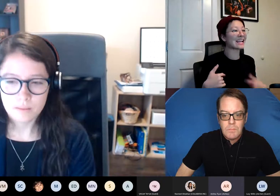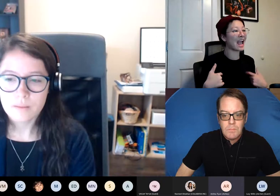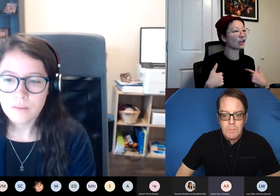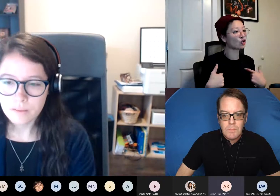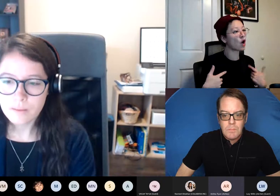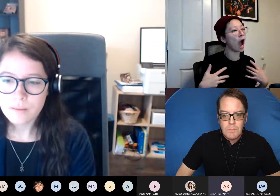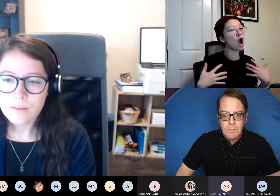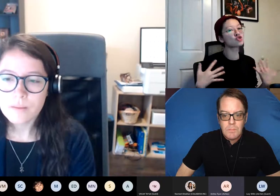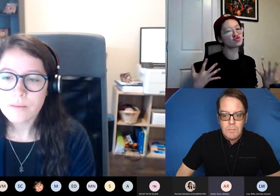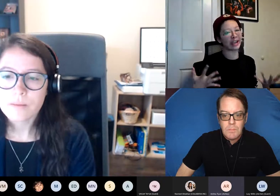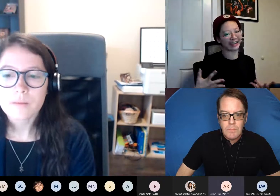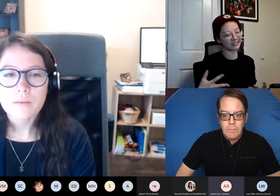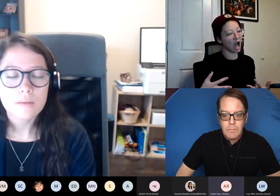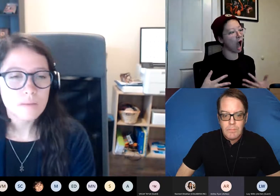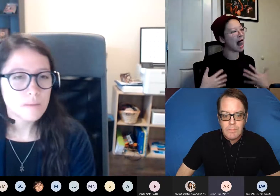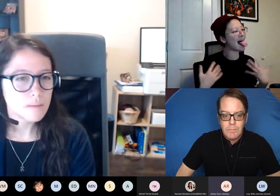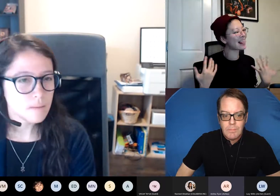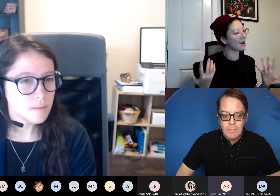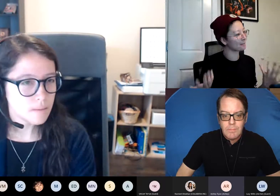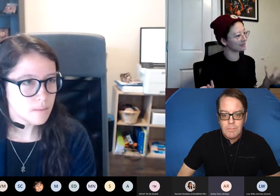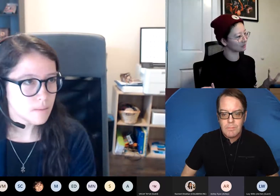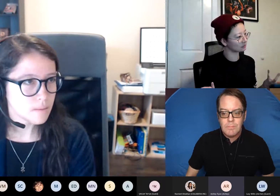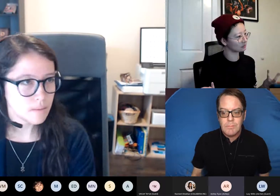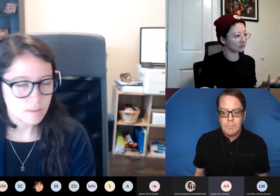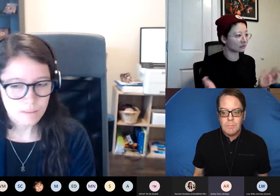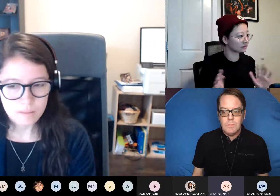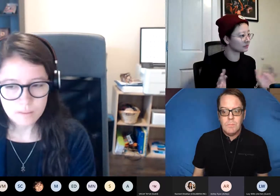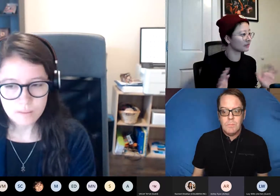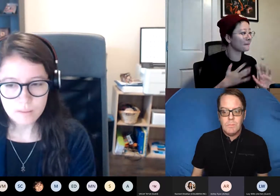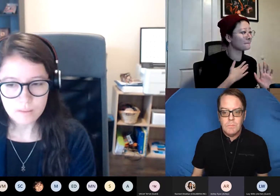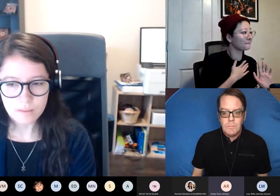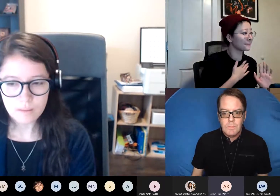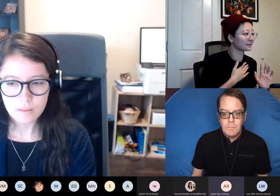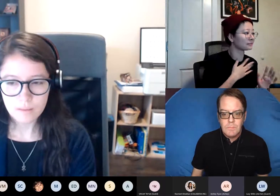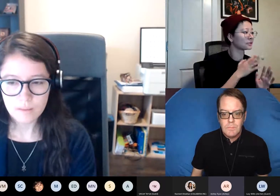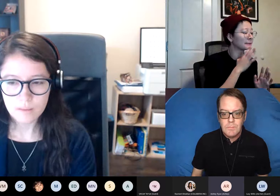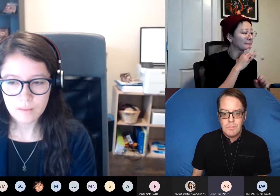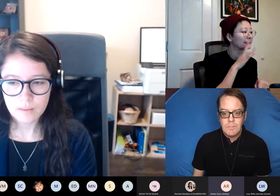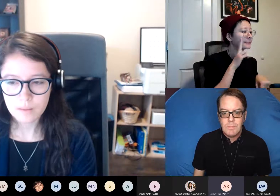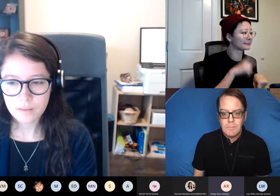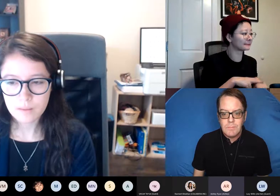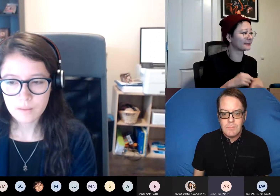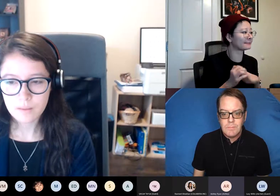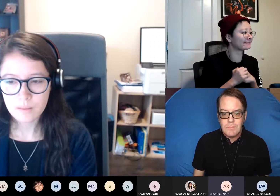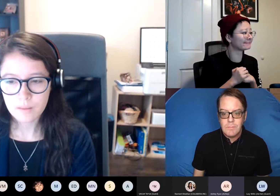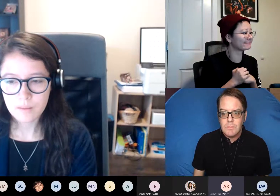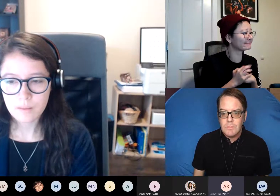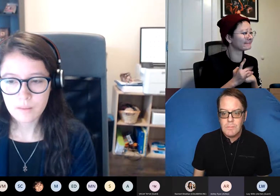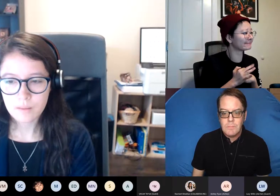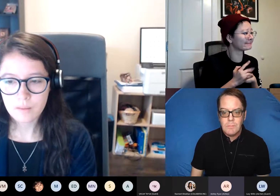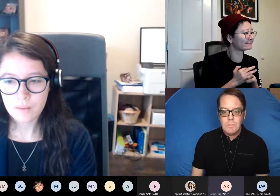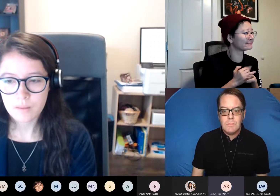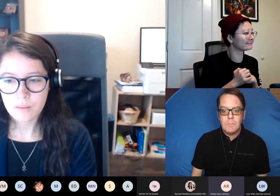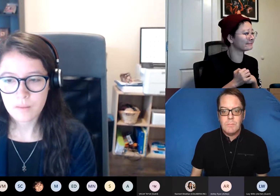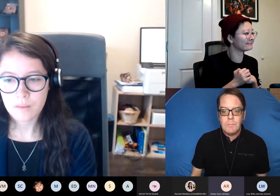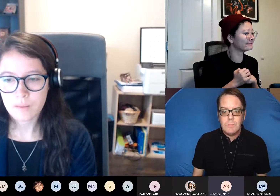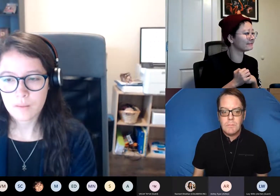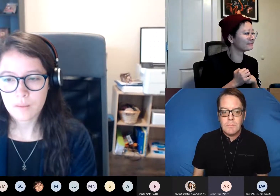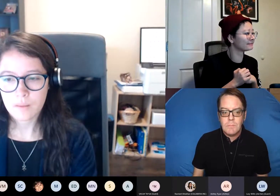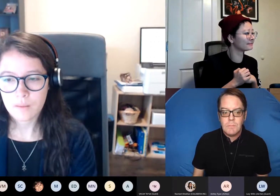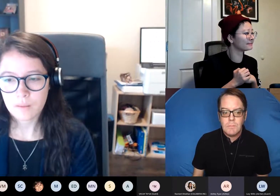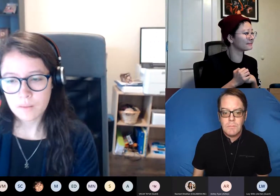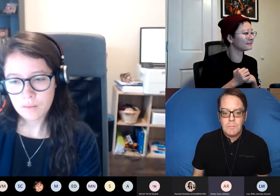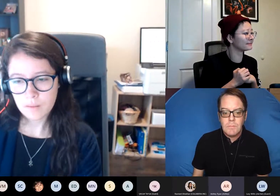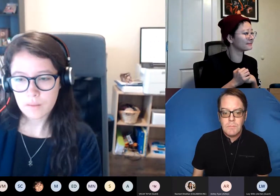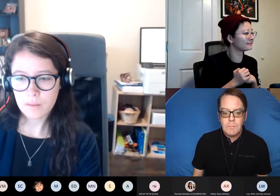And speak normally. Again, don't feel like you have to over enunciate or exaggerate. Just feel free to speak as